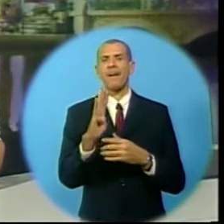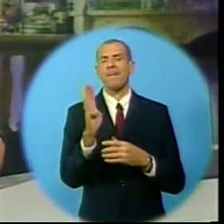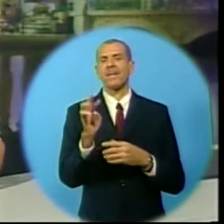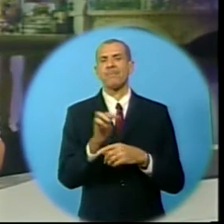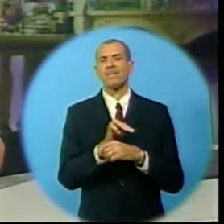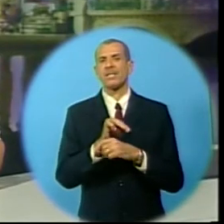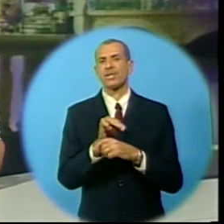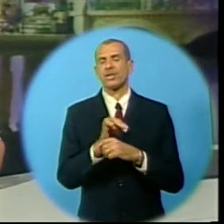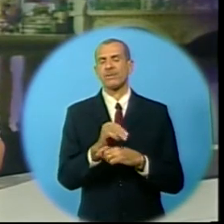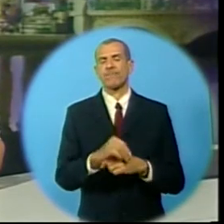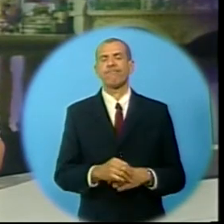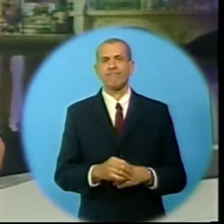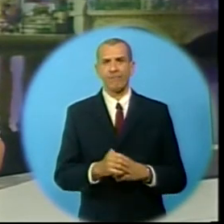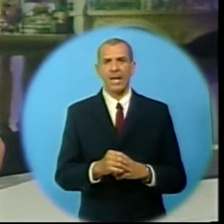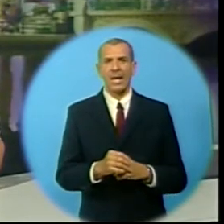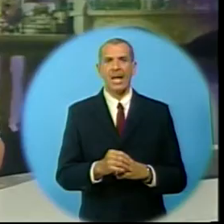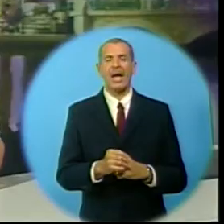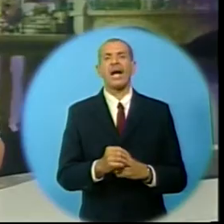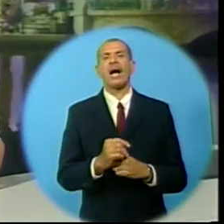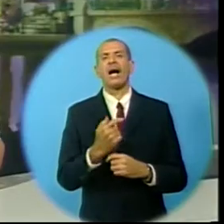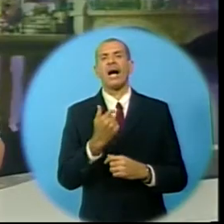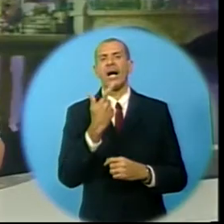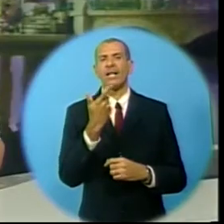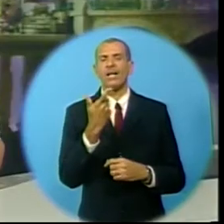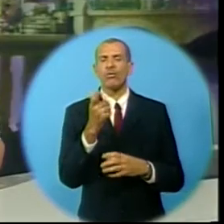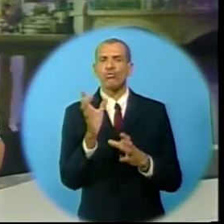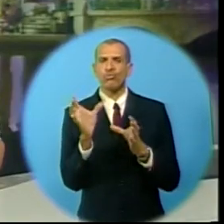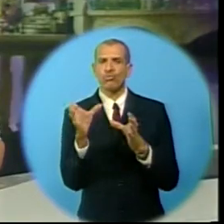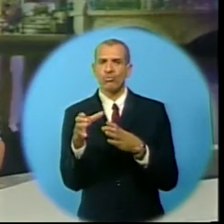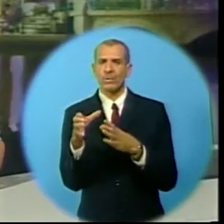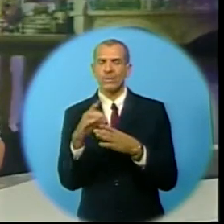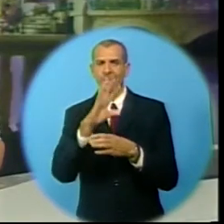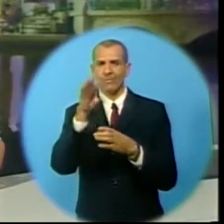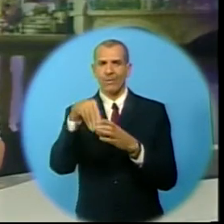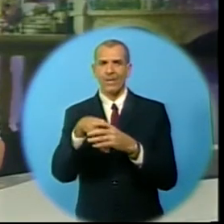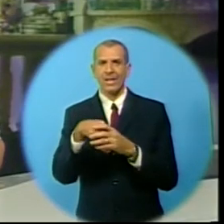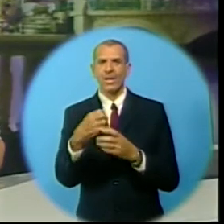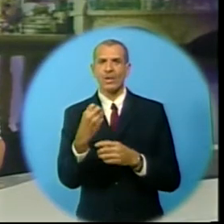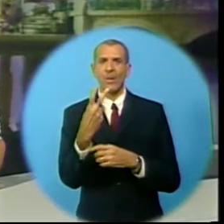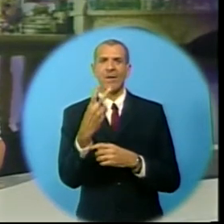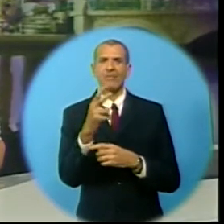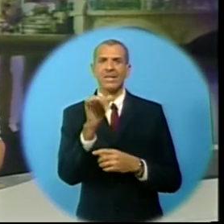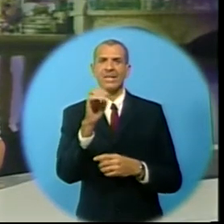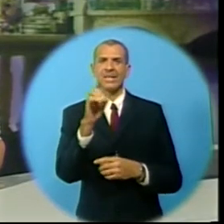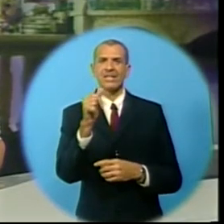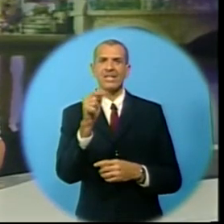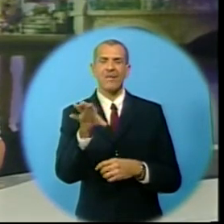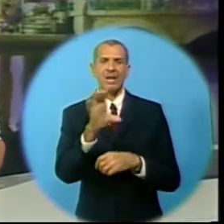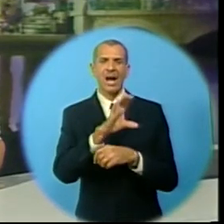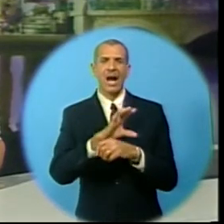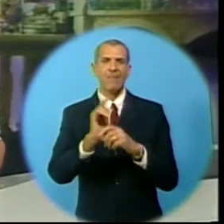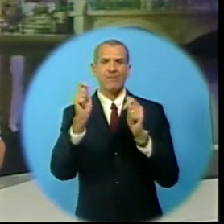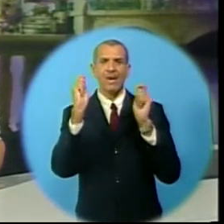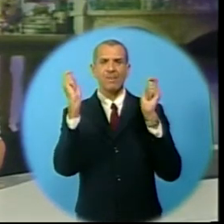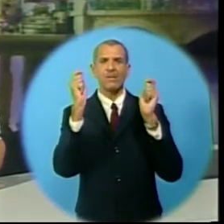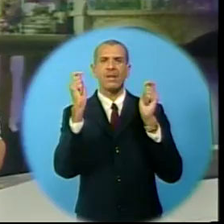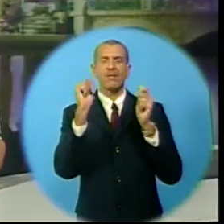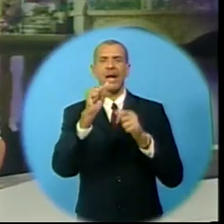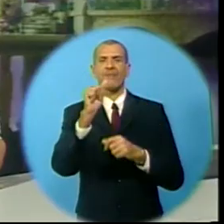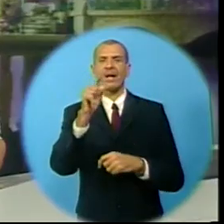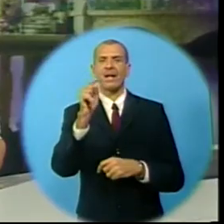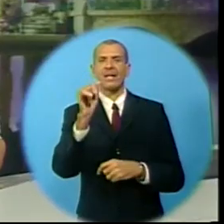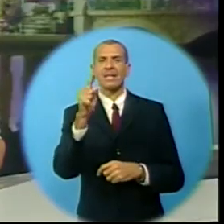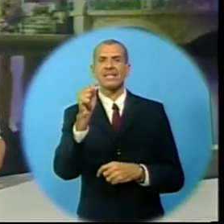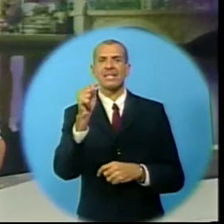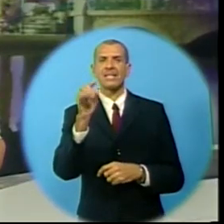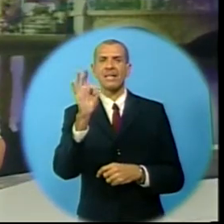Minister of Culture Stephen Lashley is leading a Barbadian delegation to participate in the 12th edition of the Caribbean Festival of Arts, CARIFESTA, which is